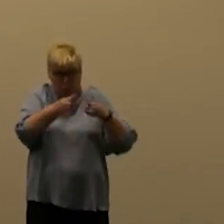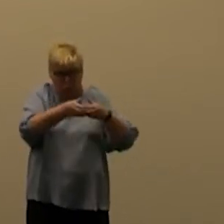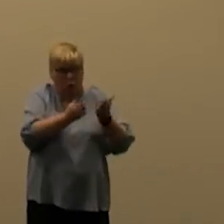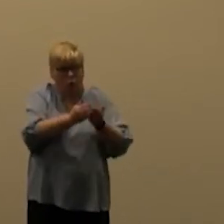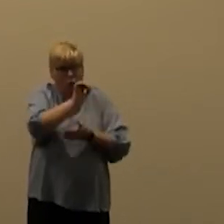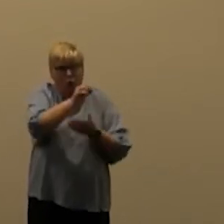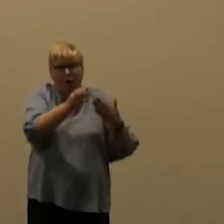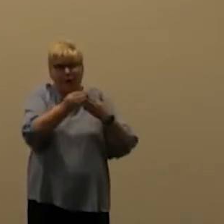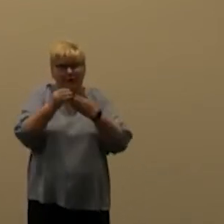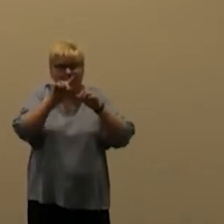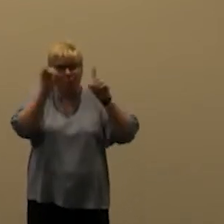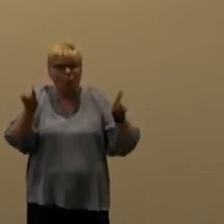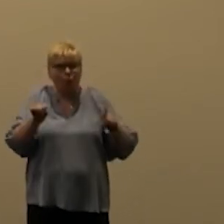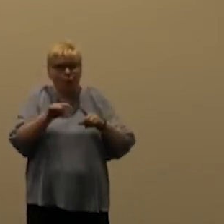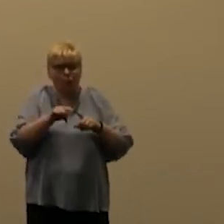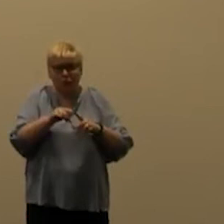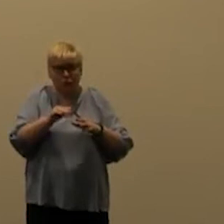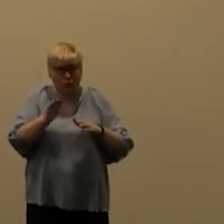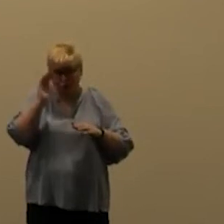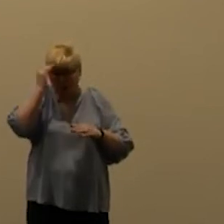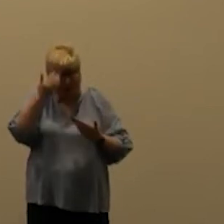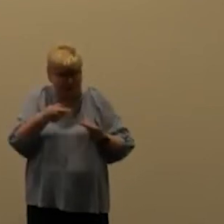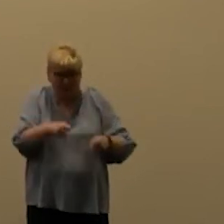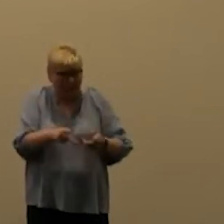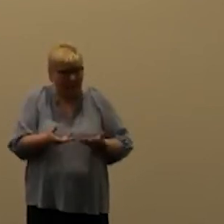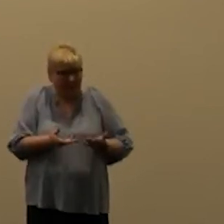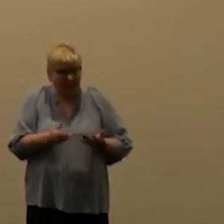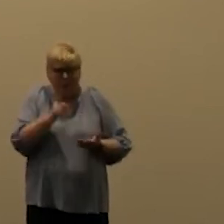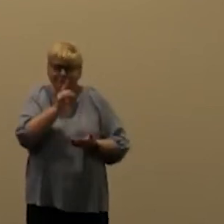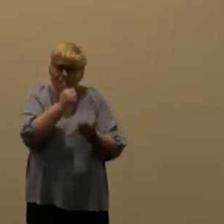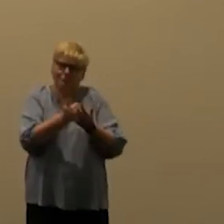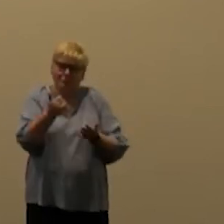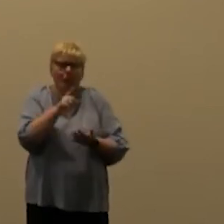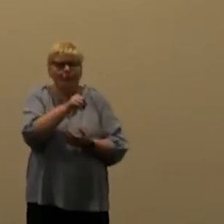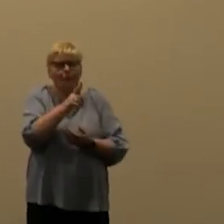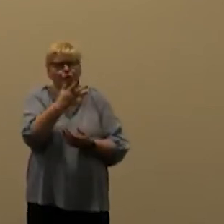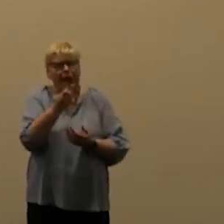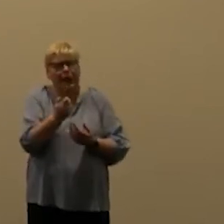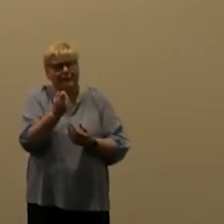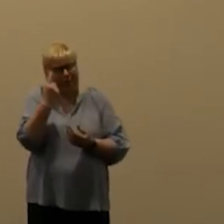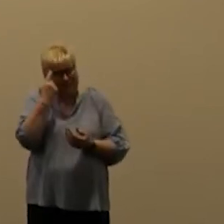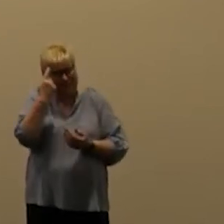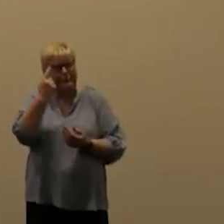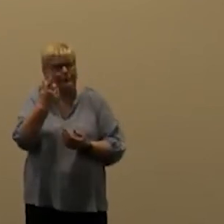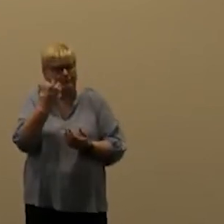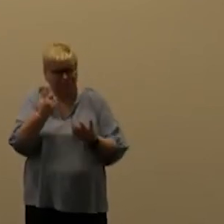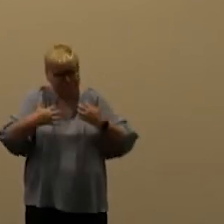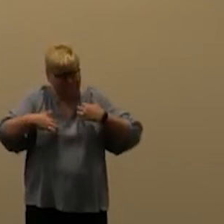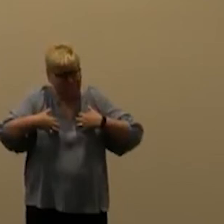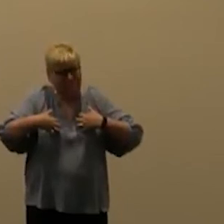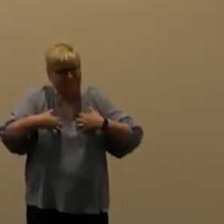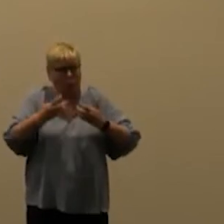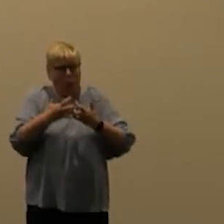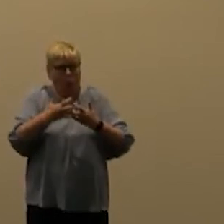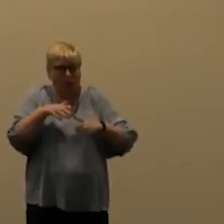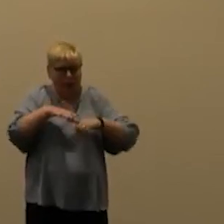that leaderboard in an absolutely insane way. She's brilliant at it. But that incentive, that leaderboard, has really influenced